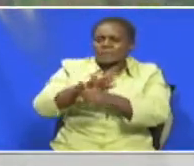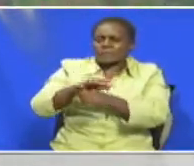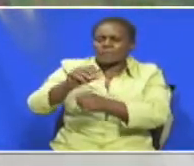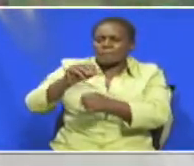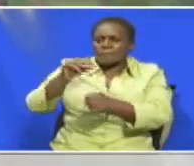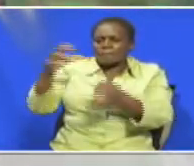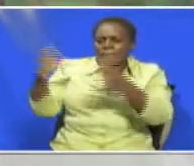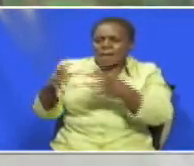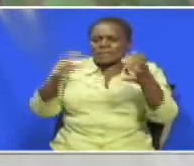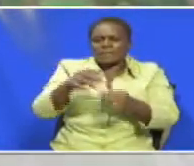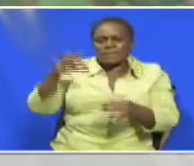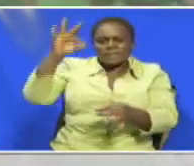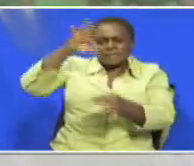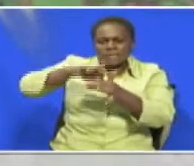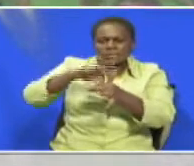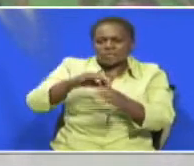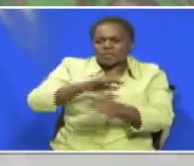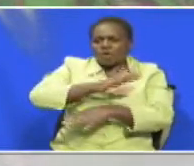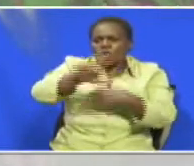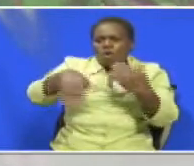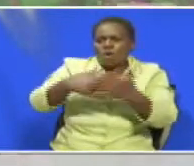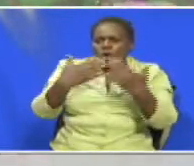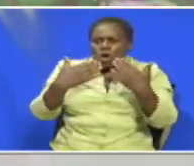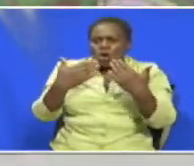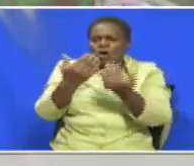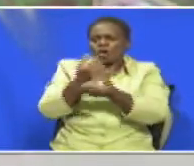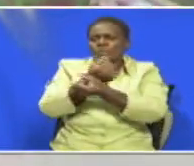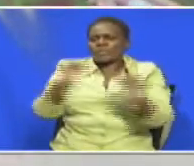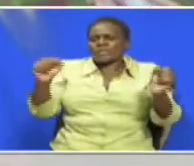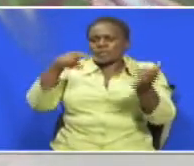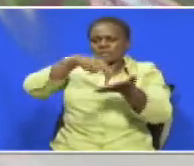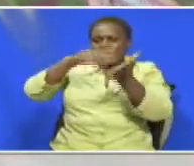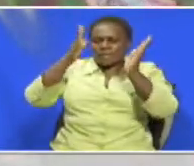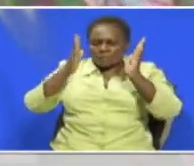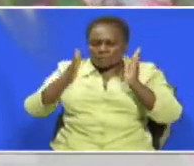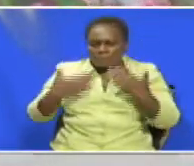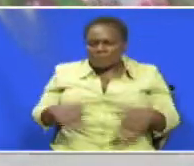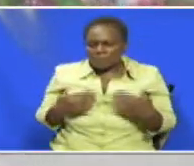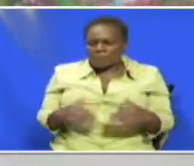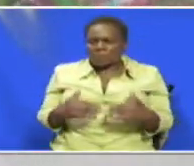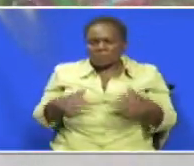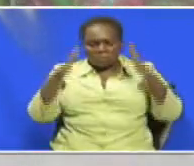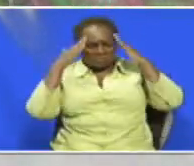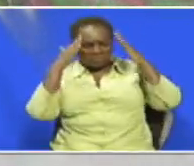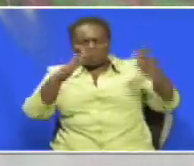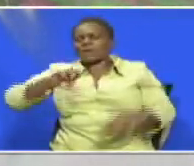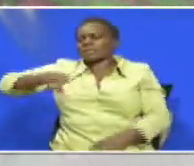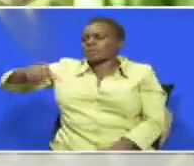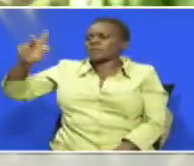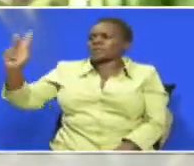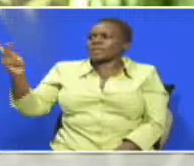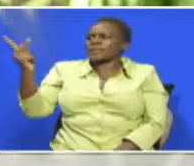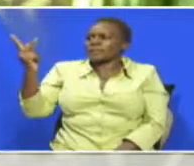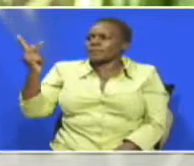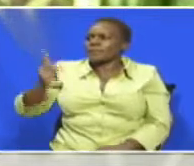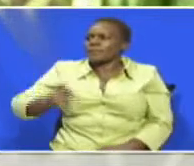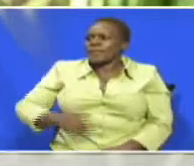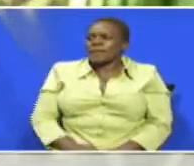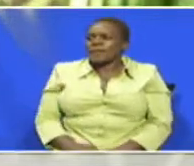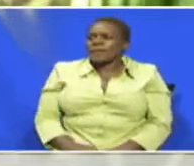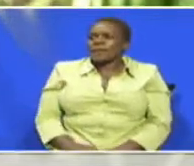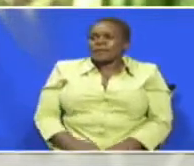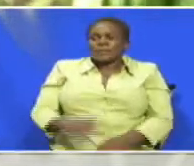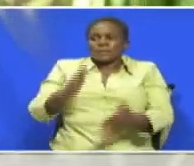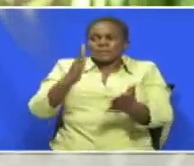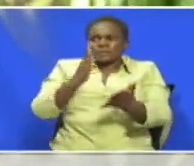Kenya, an area that all key presidential contenders have turned their attention to. They are